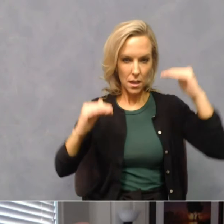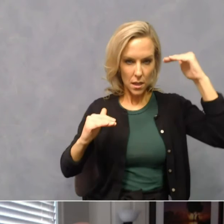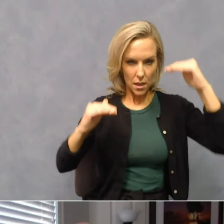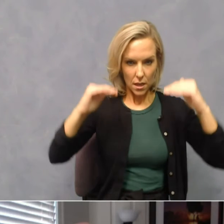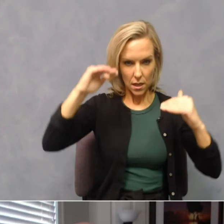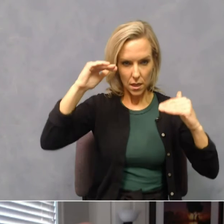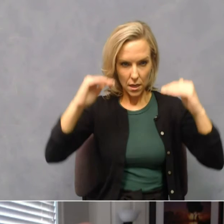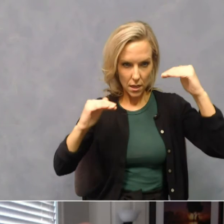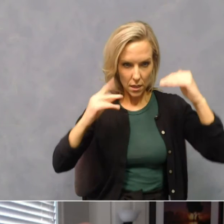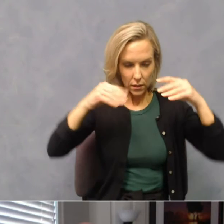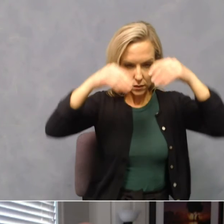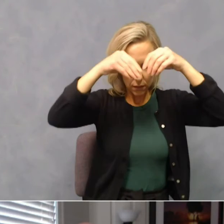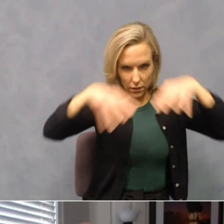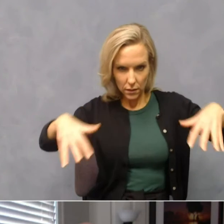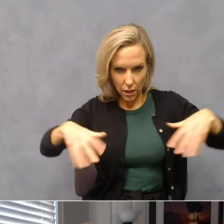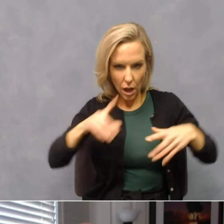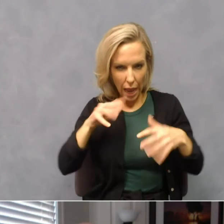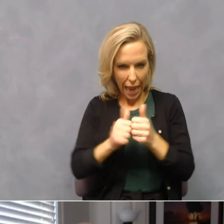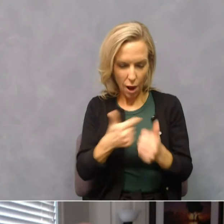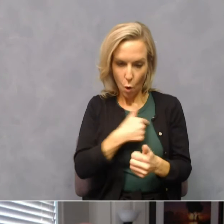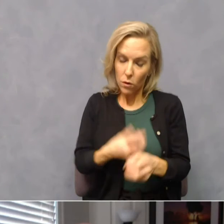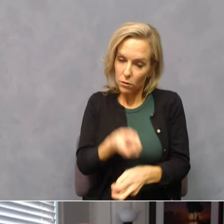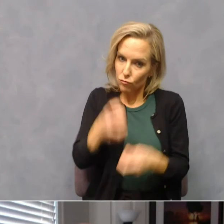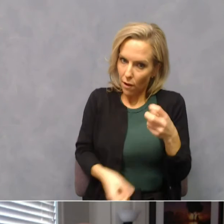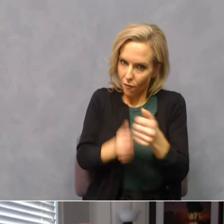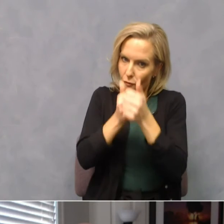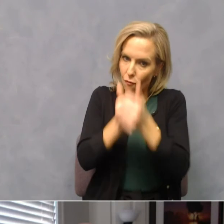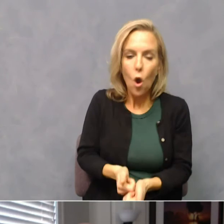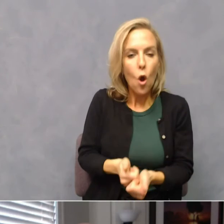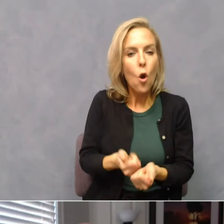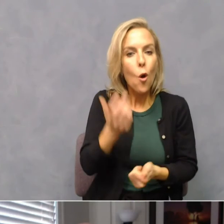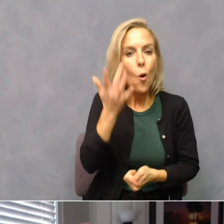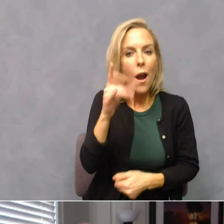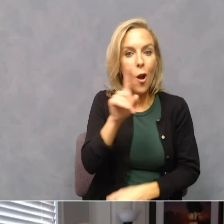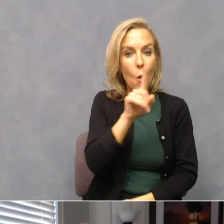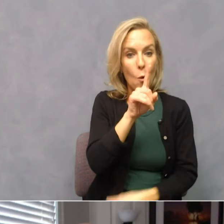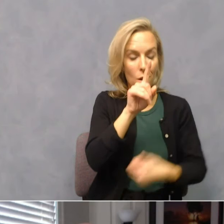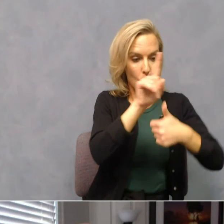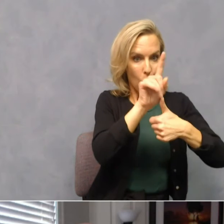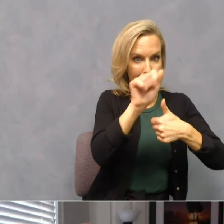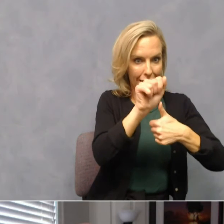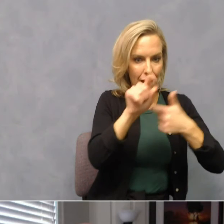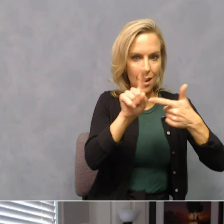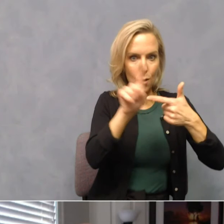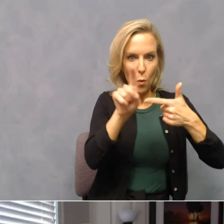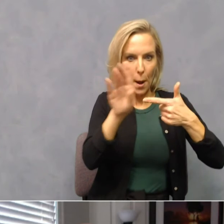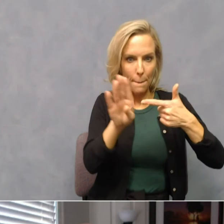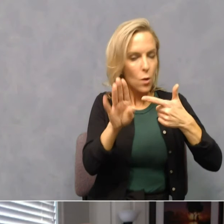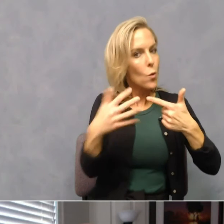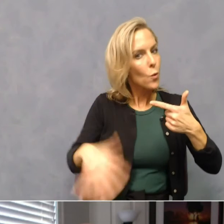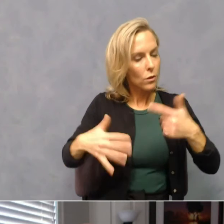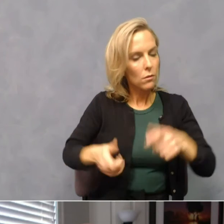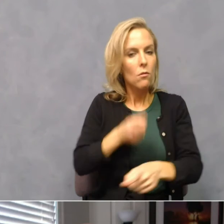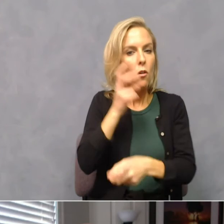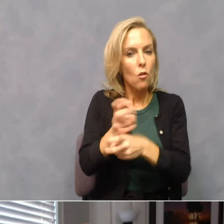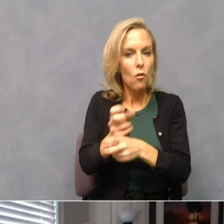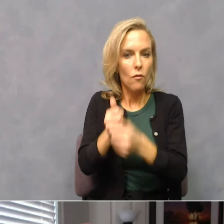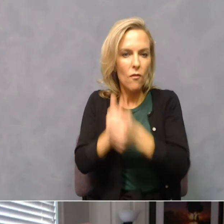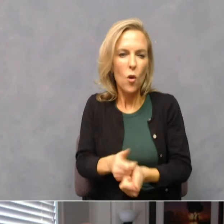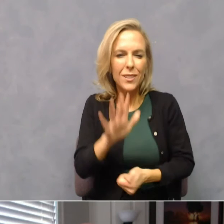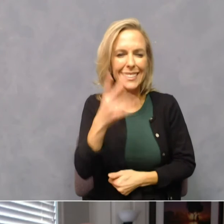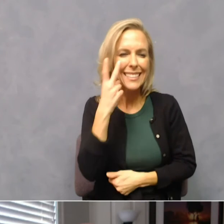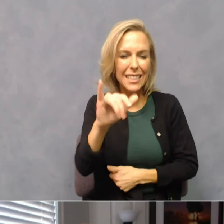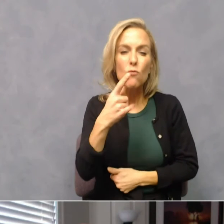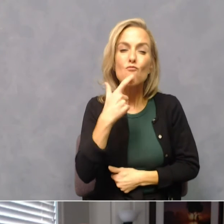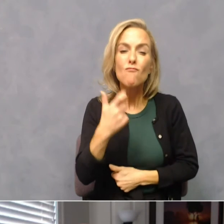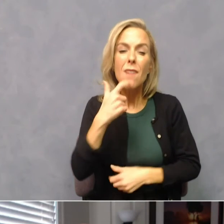very difficult to follow already in phase 1B. So I put these red numbers in here. There's about